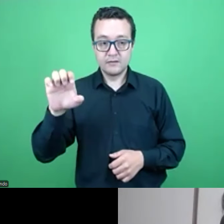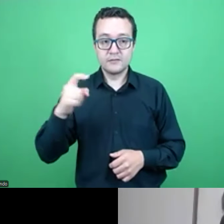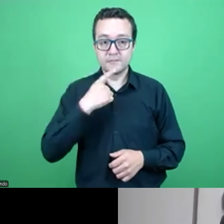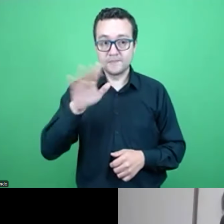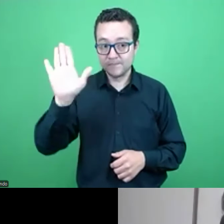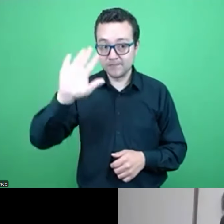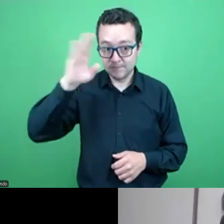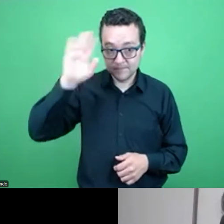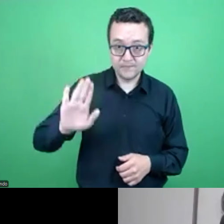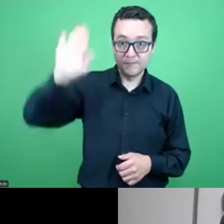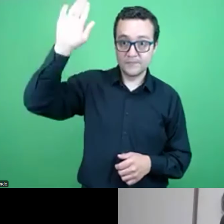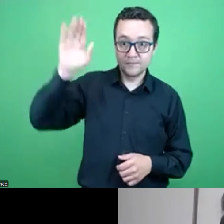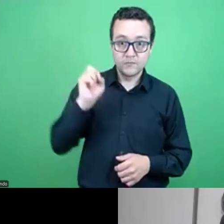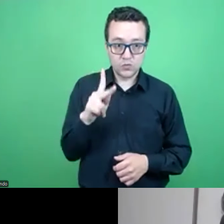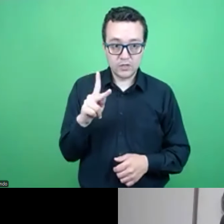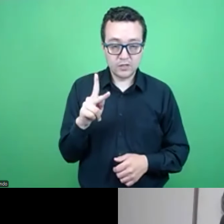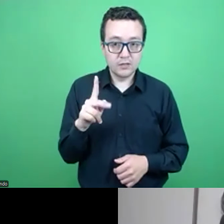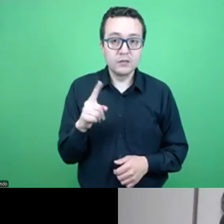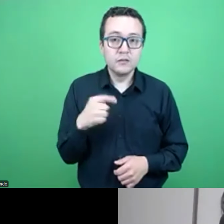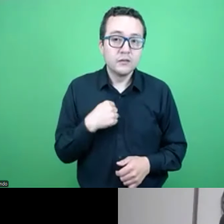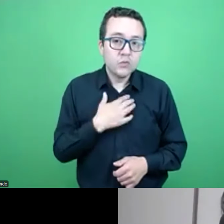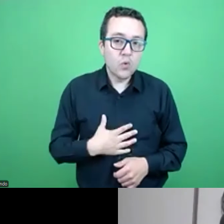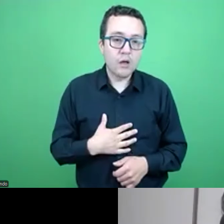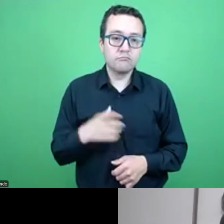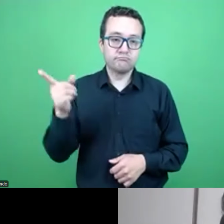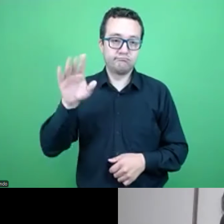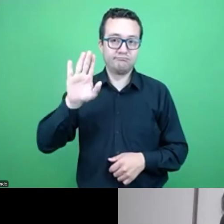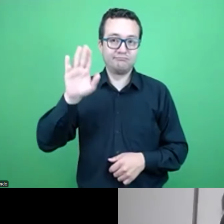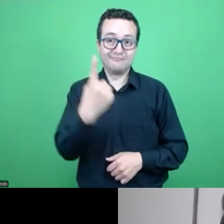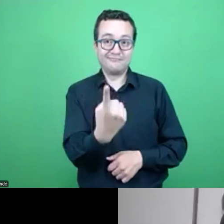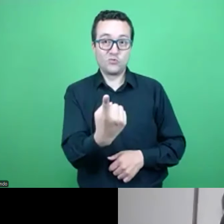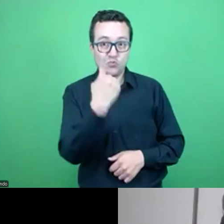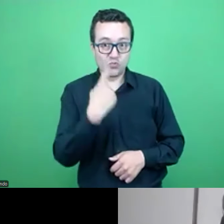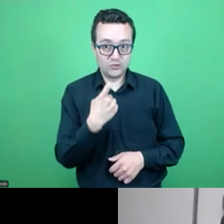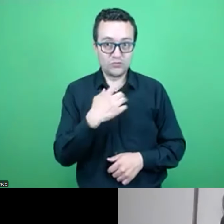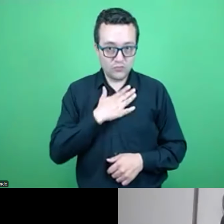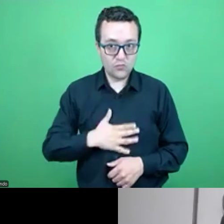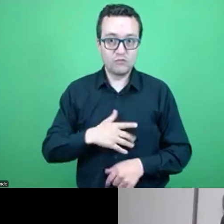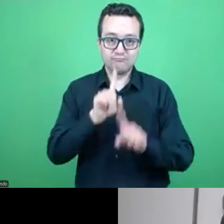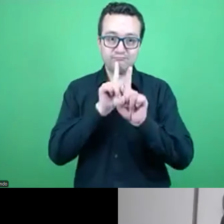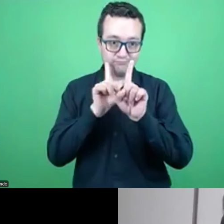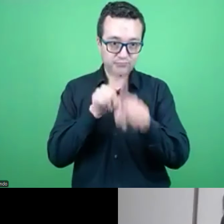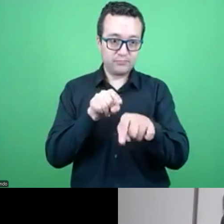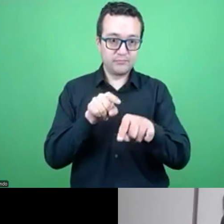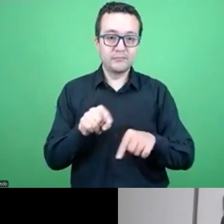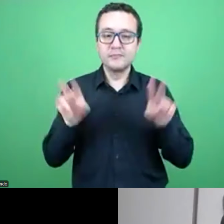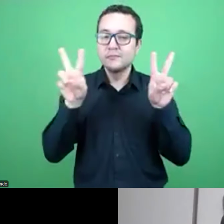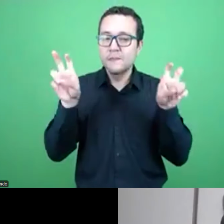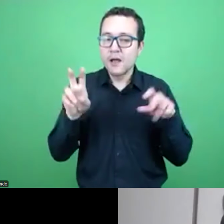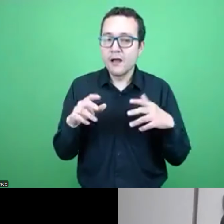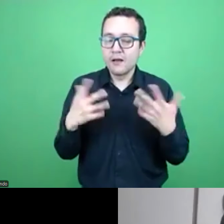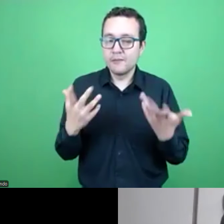that question about the stakeholders. So I feel like the first stakeholder can be the